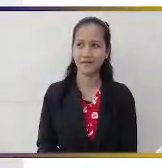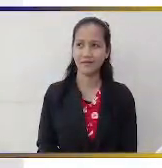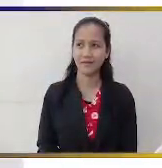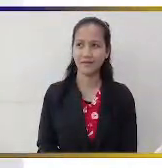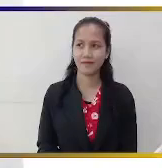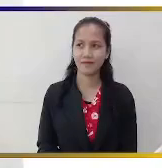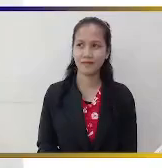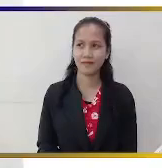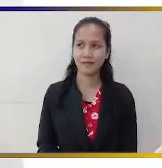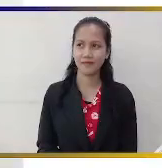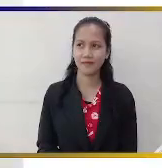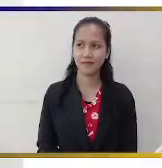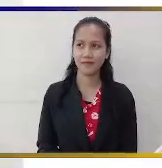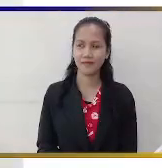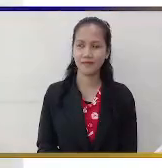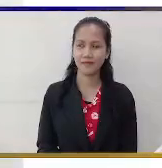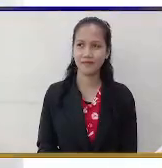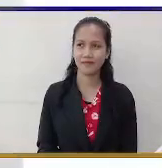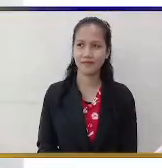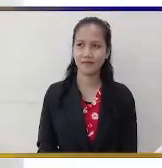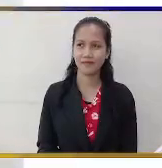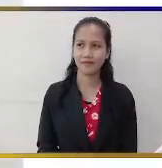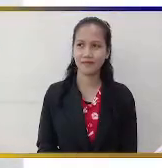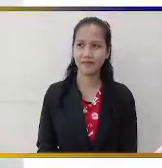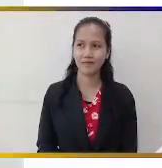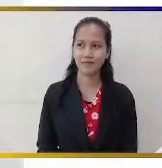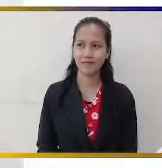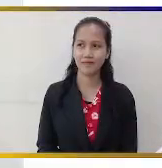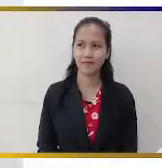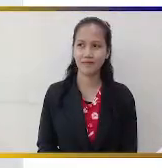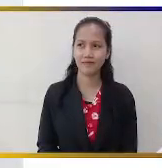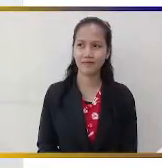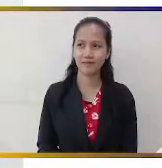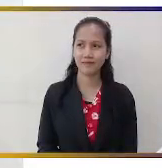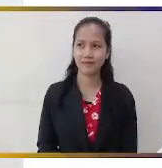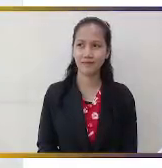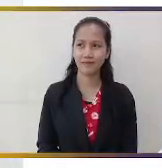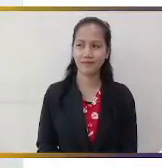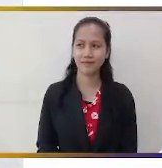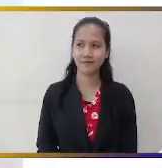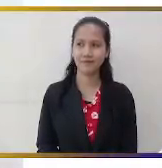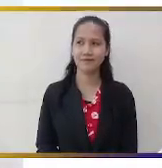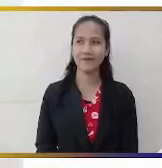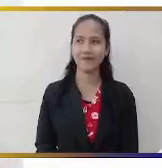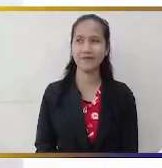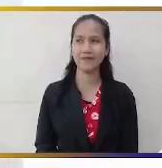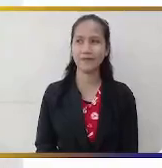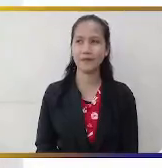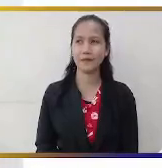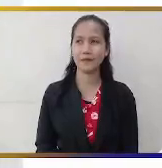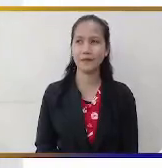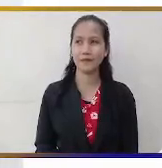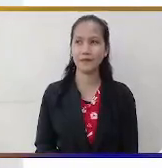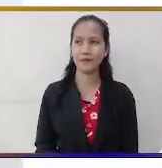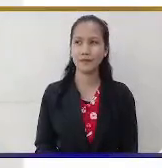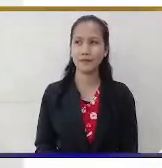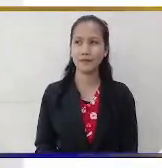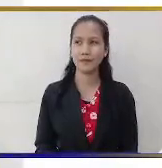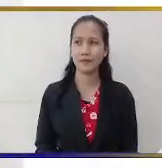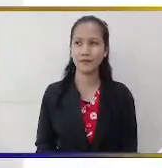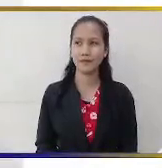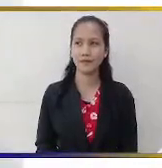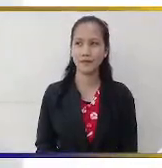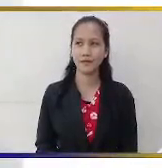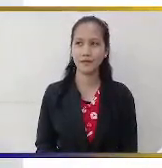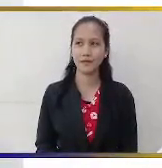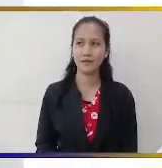Oh, hey, you got a pen. He's giving me a pen. Amen? Amen? He gave it to me. Okay.